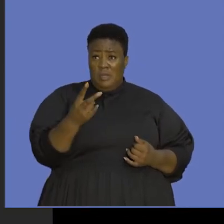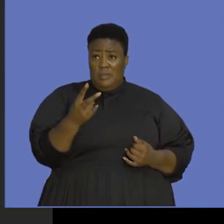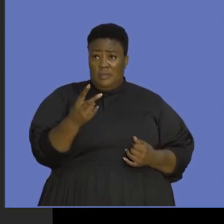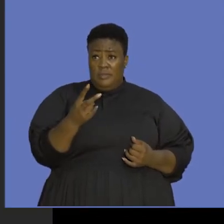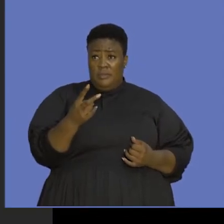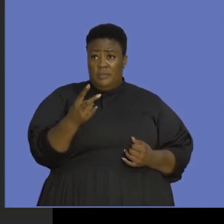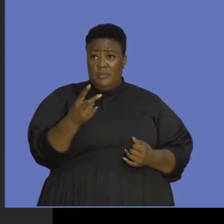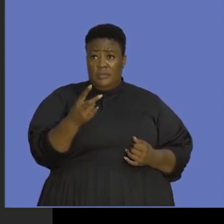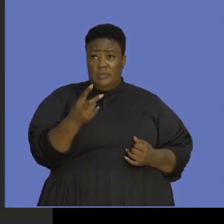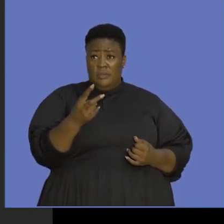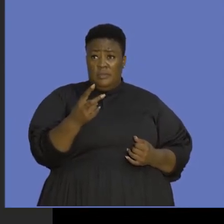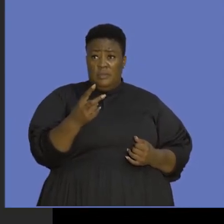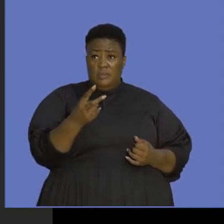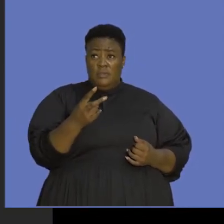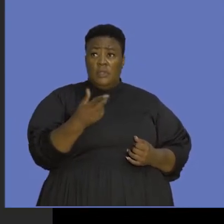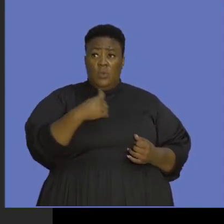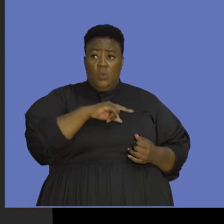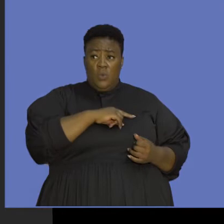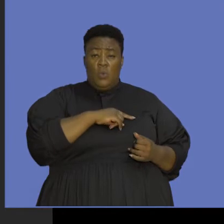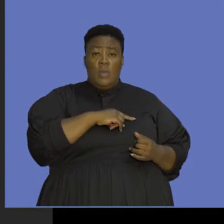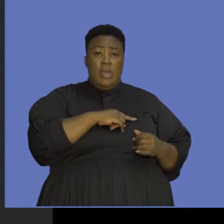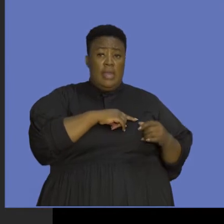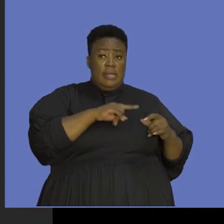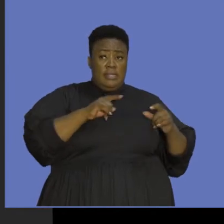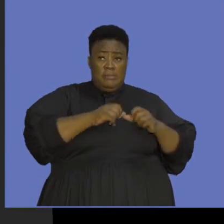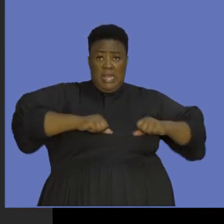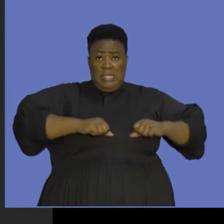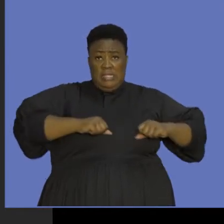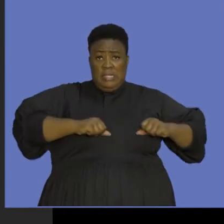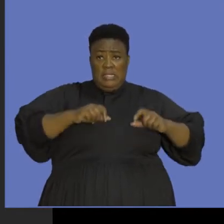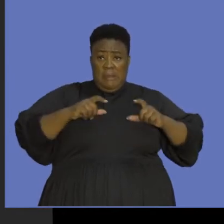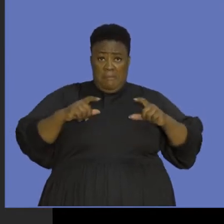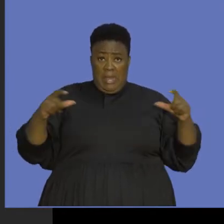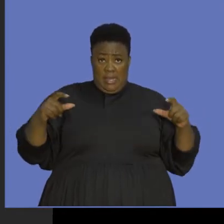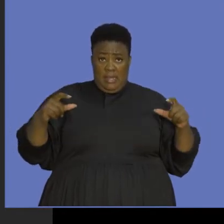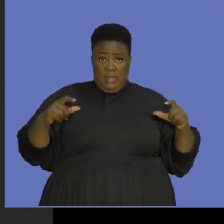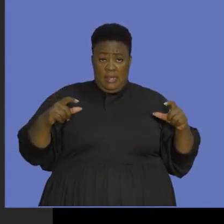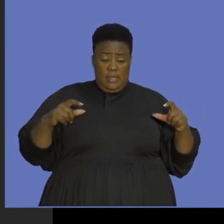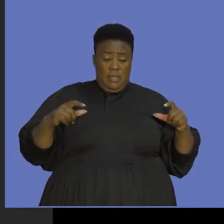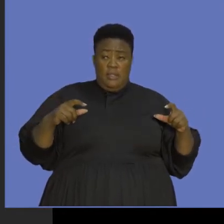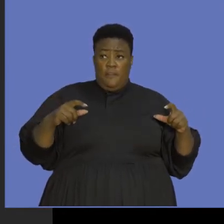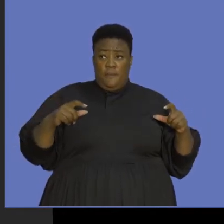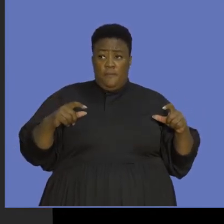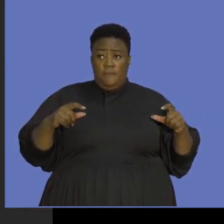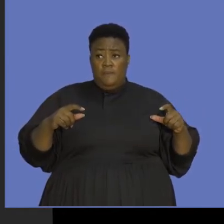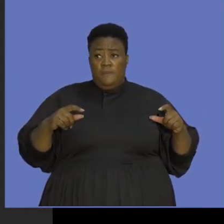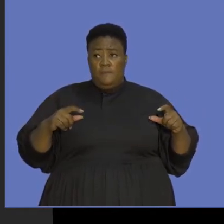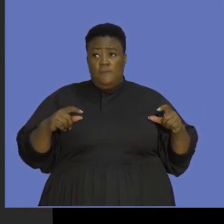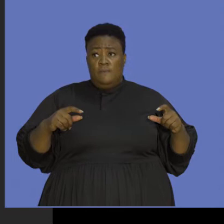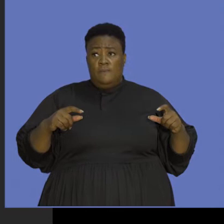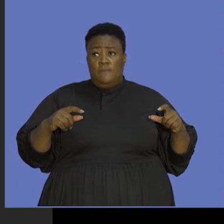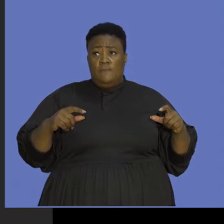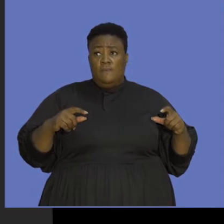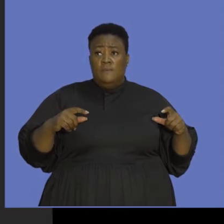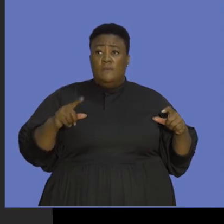see that we actually have bigger spaces? Okay. Let me just go back and let